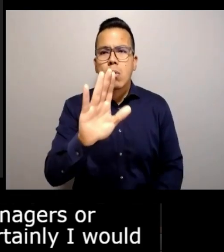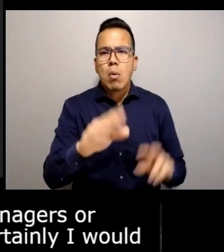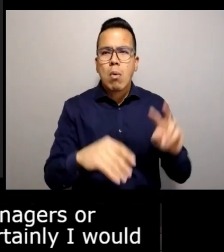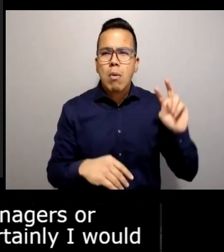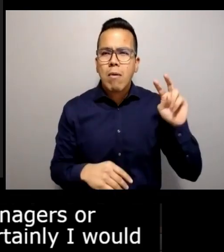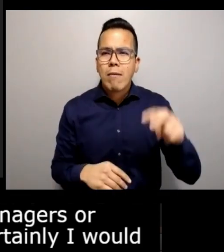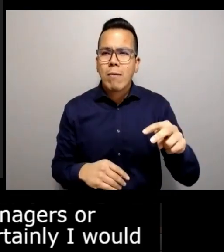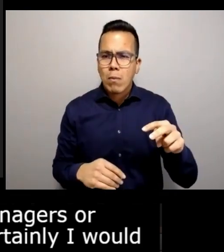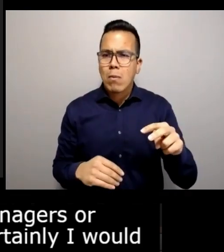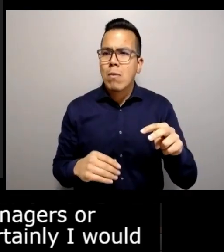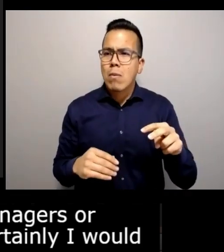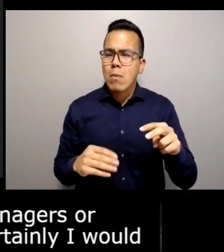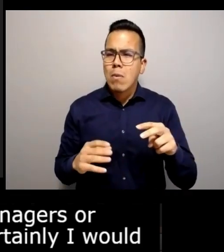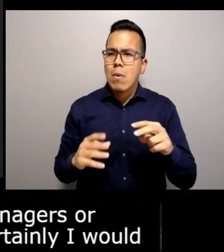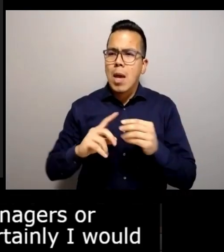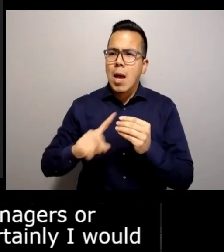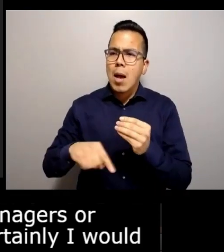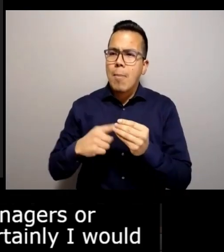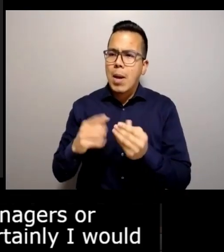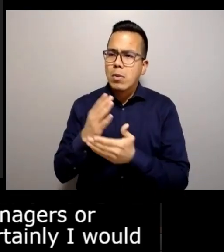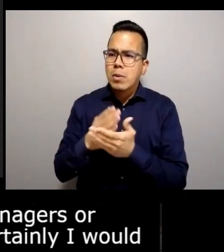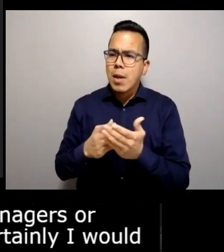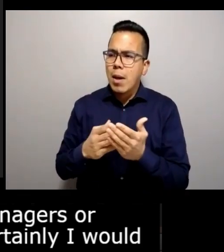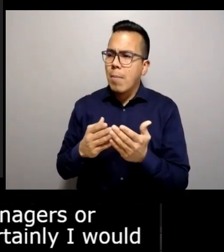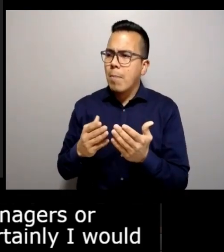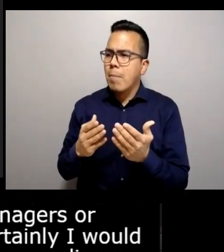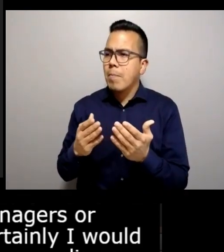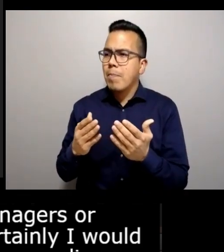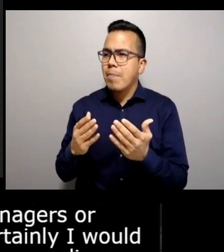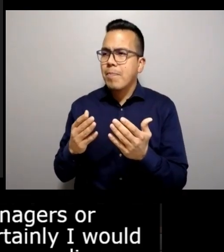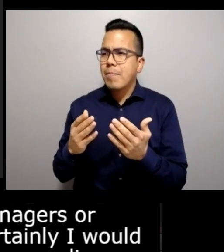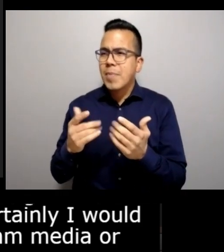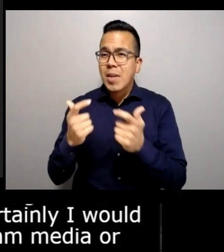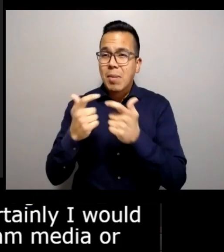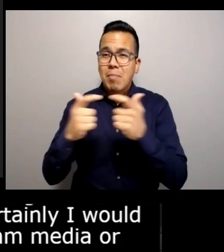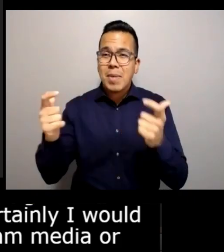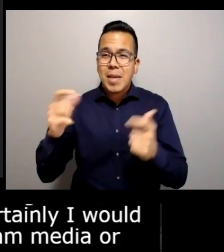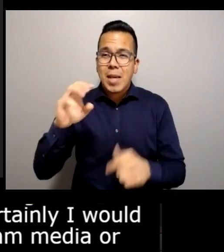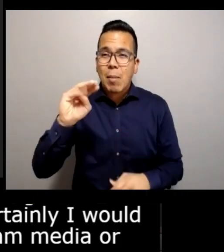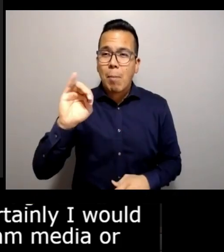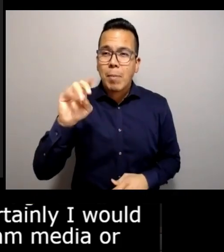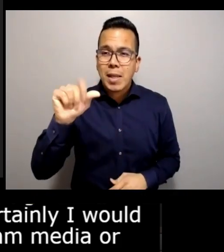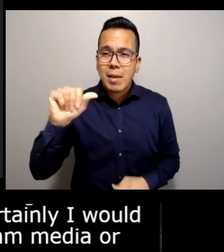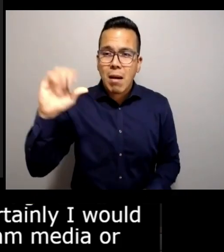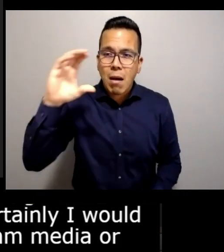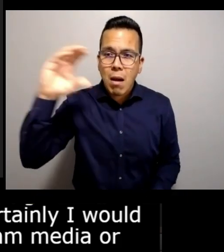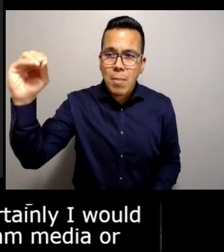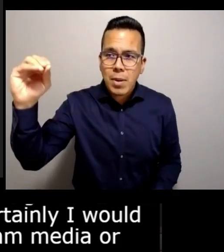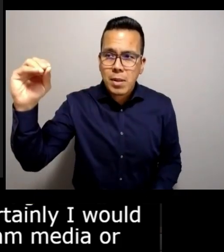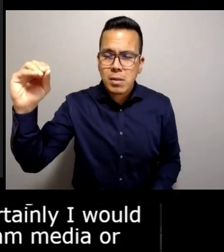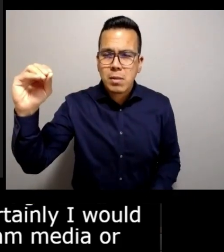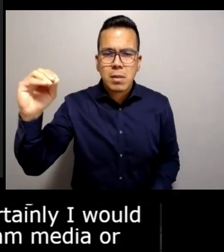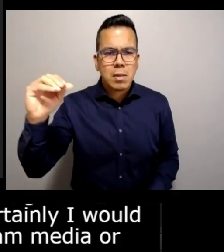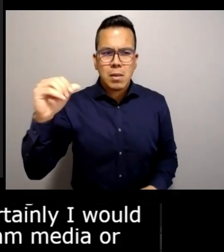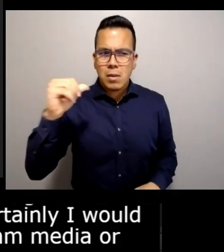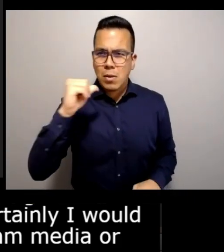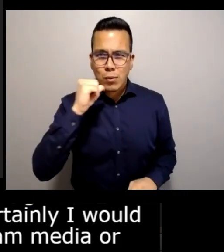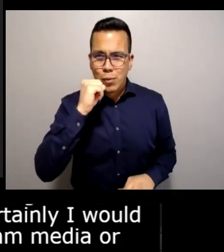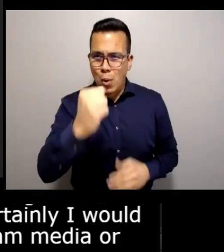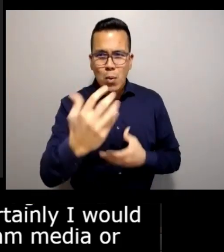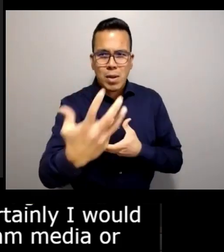the mainstream media or the media platform networks not applying these accessibility guidelines